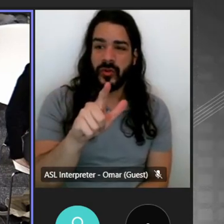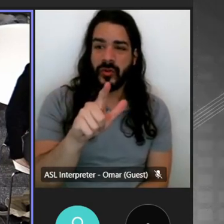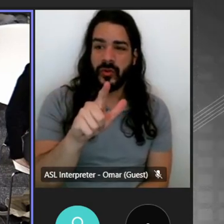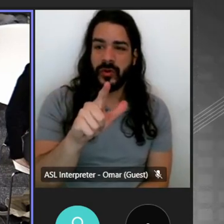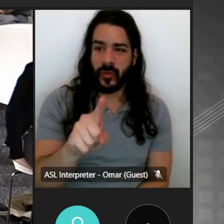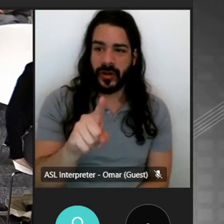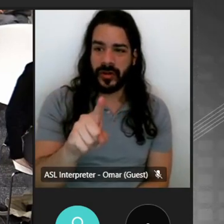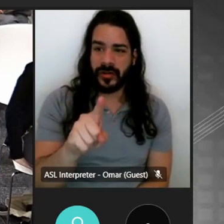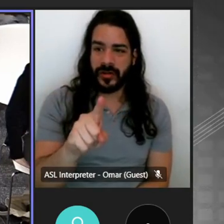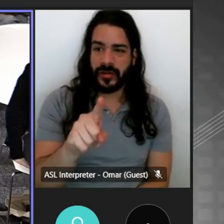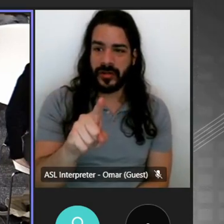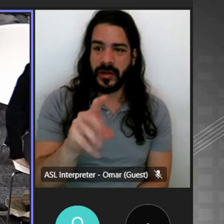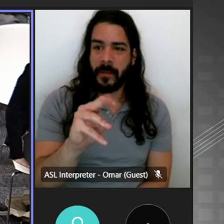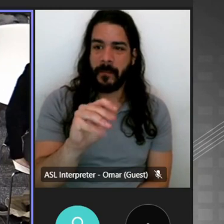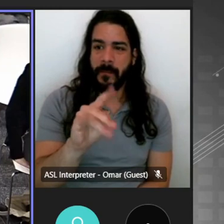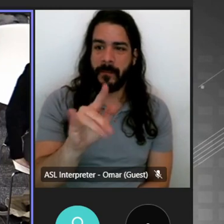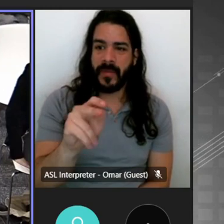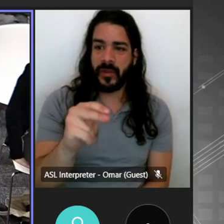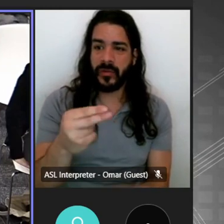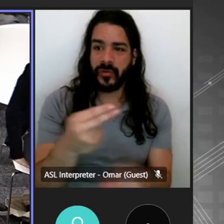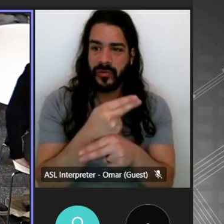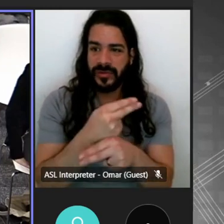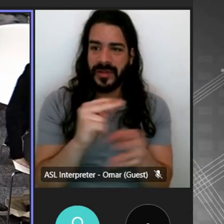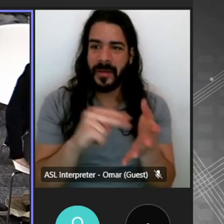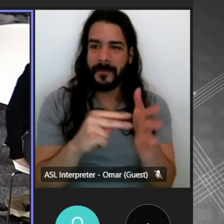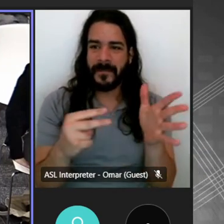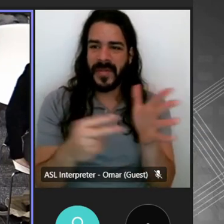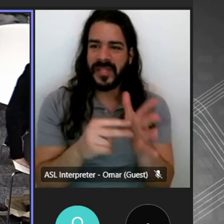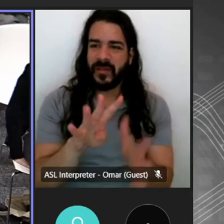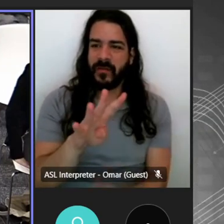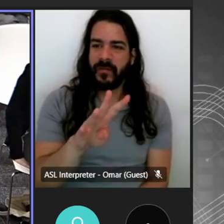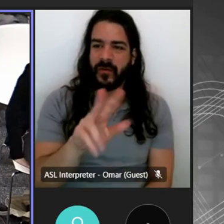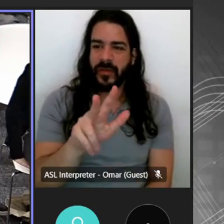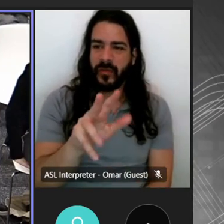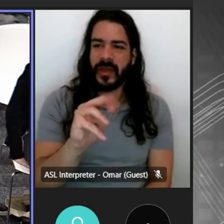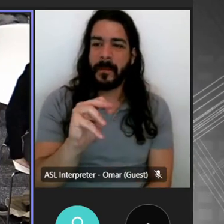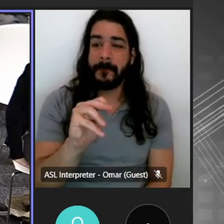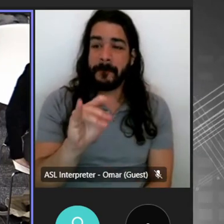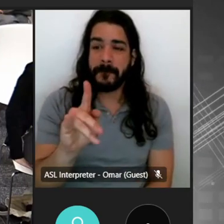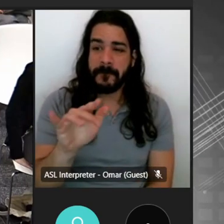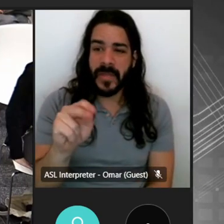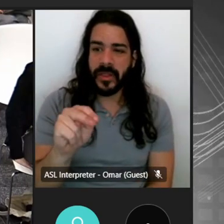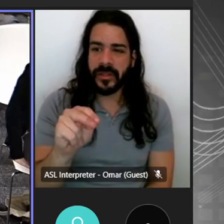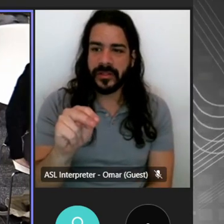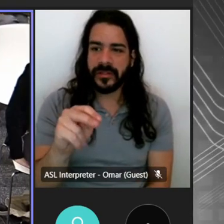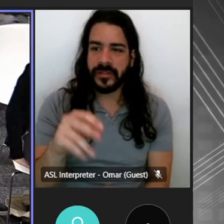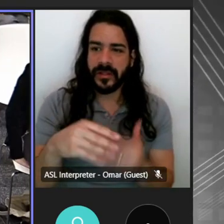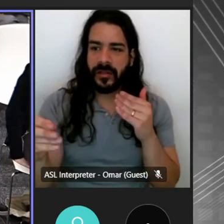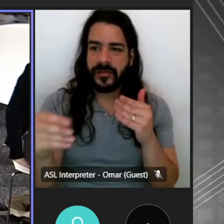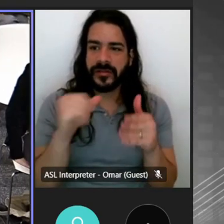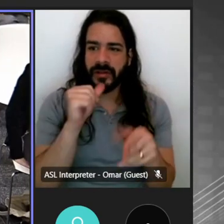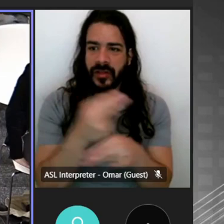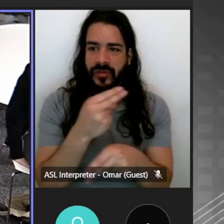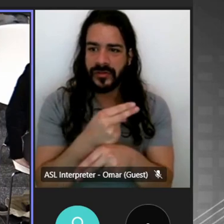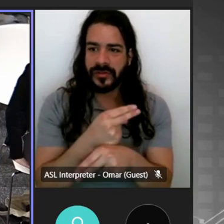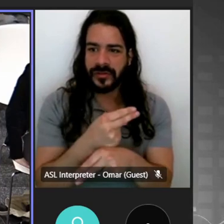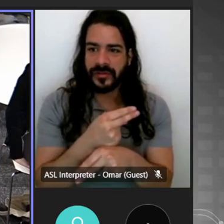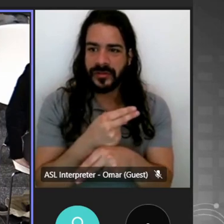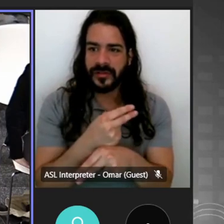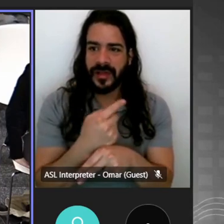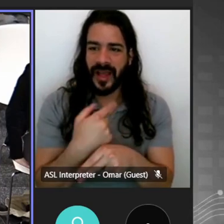$121 million were actually used. So there's a budget variance of $43